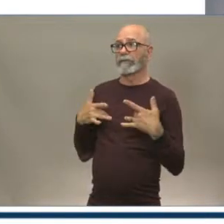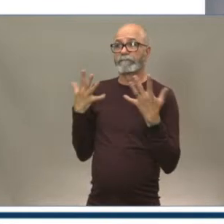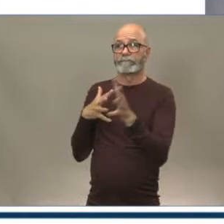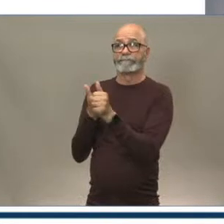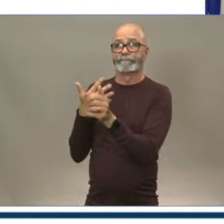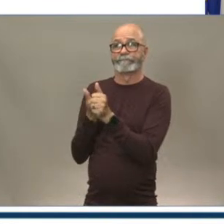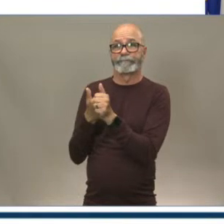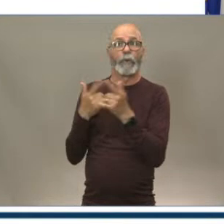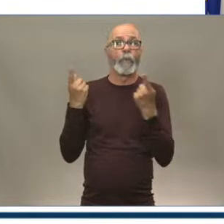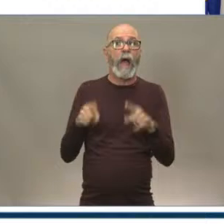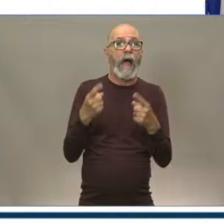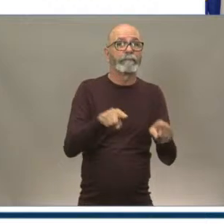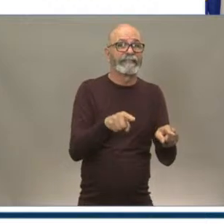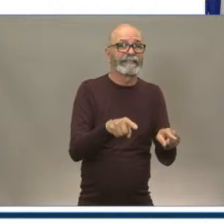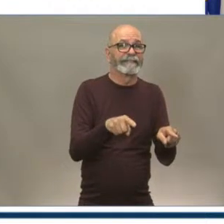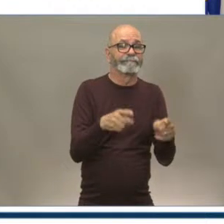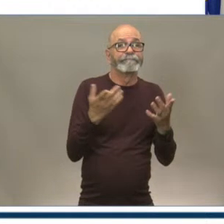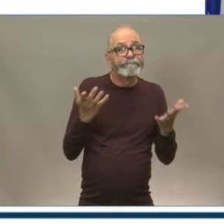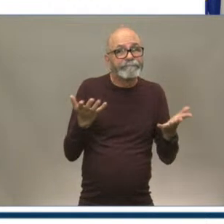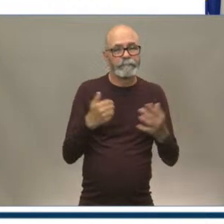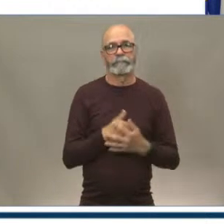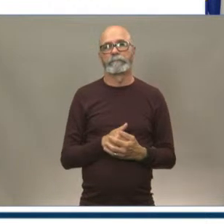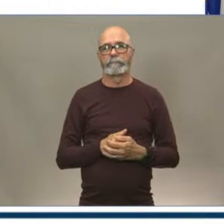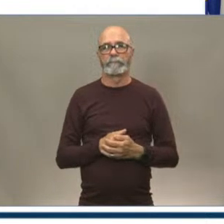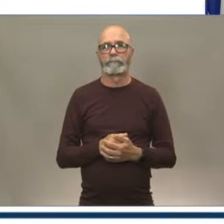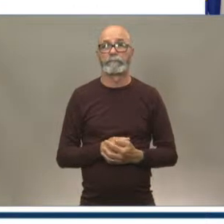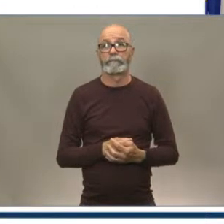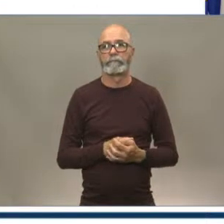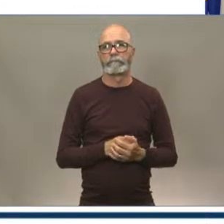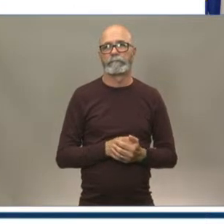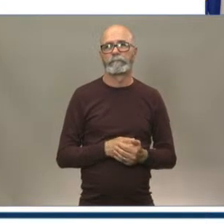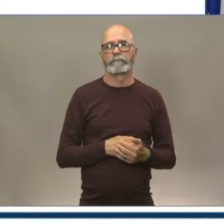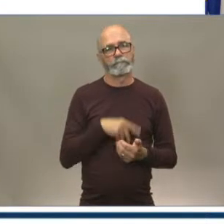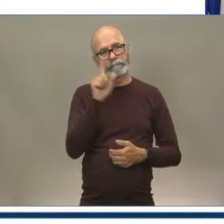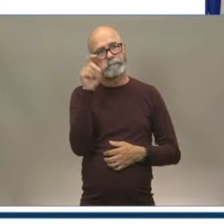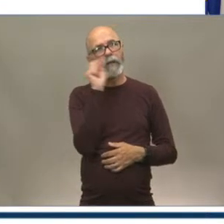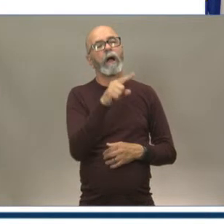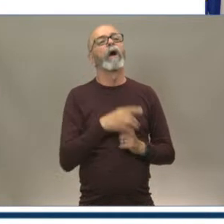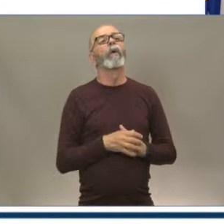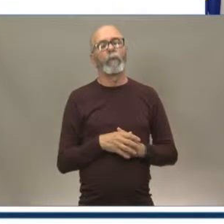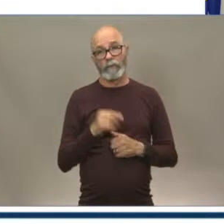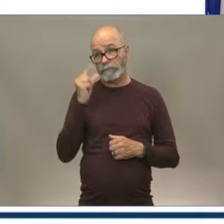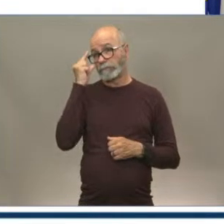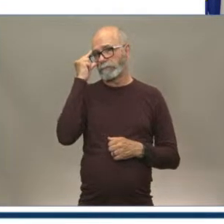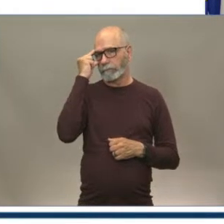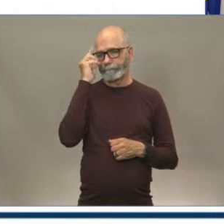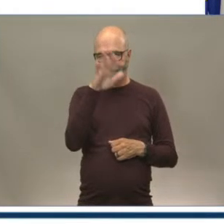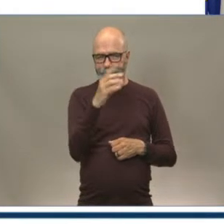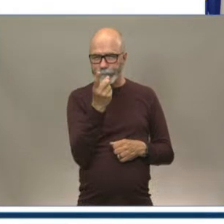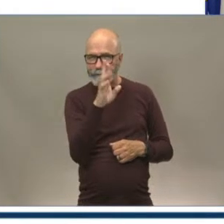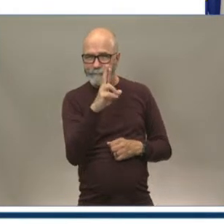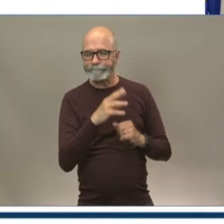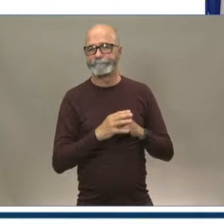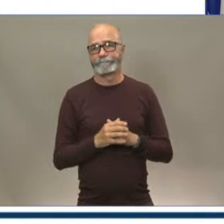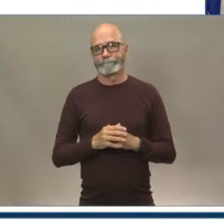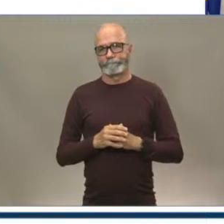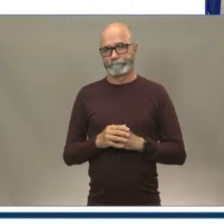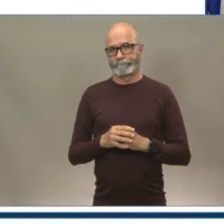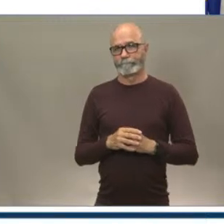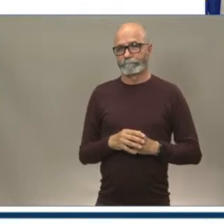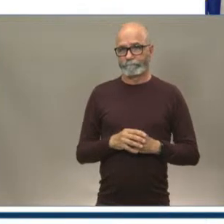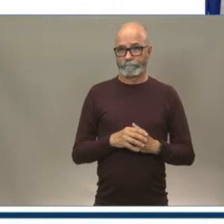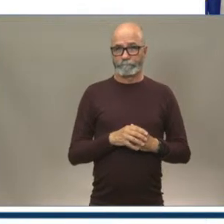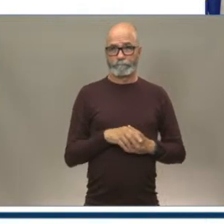Go ahead with your follow-up, Keith. Yeah, and as a follow-up to that, Dr. Strang, so aside from asking people to adhere